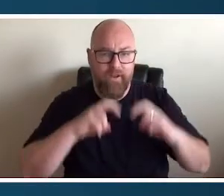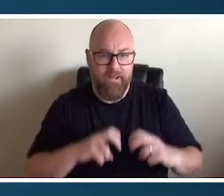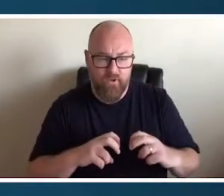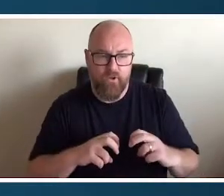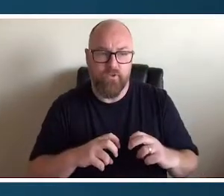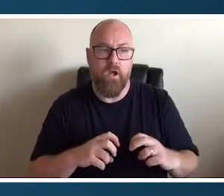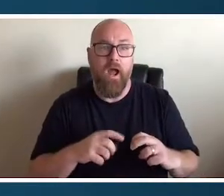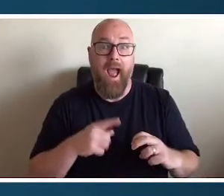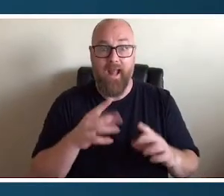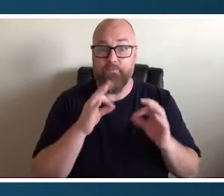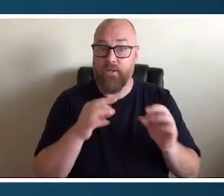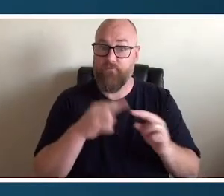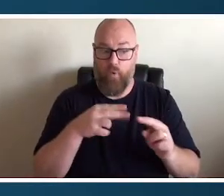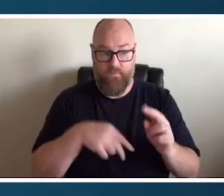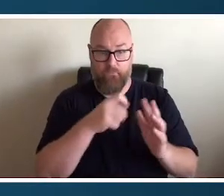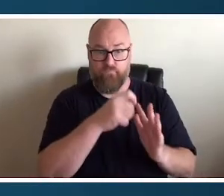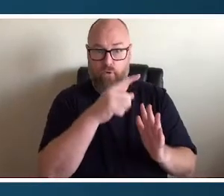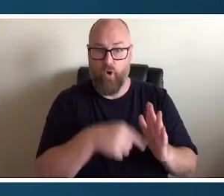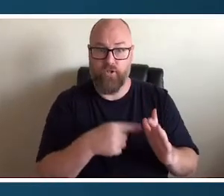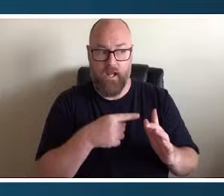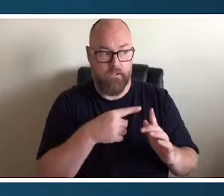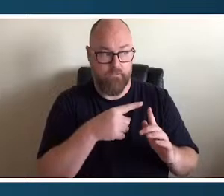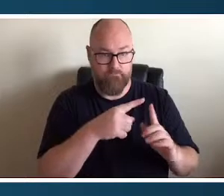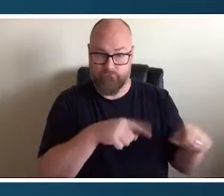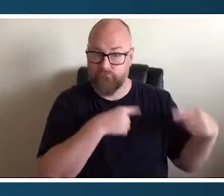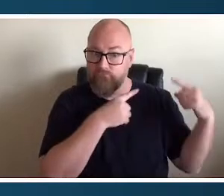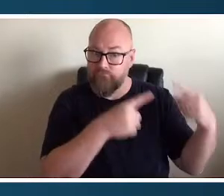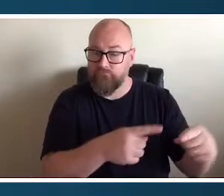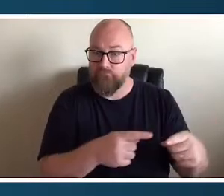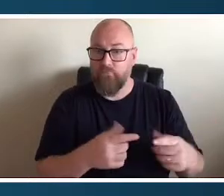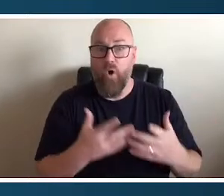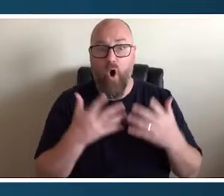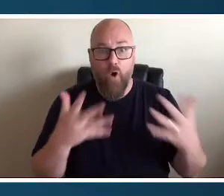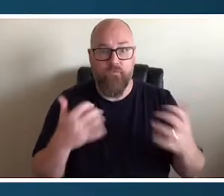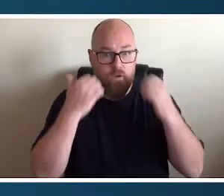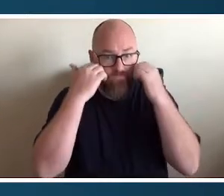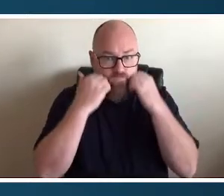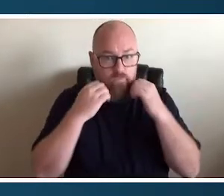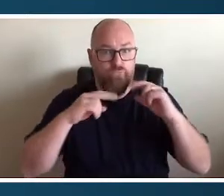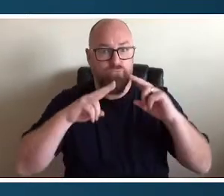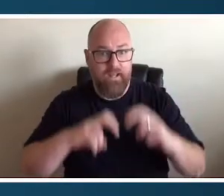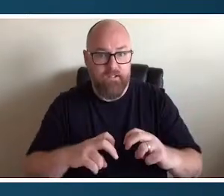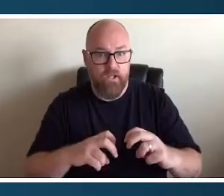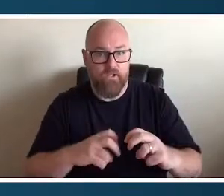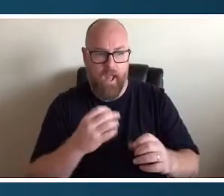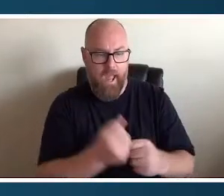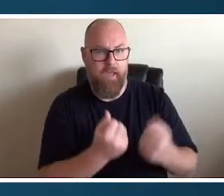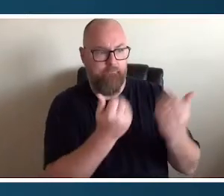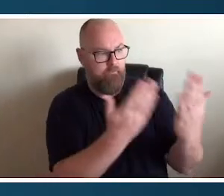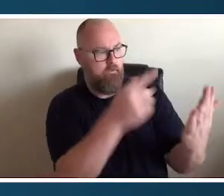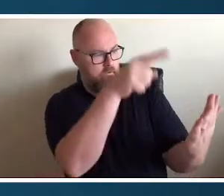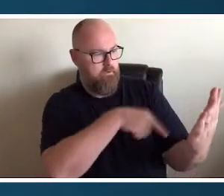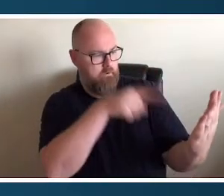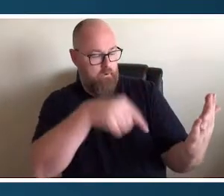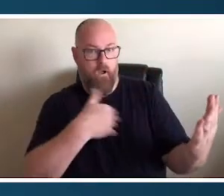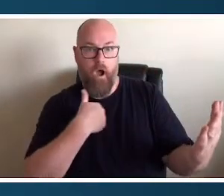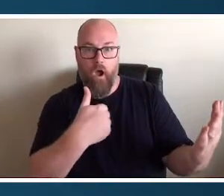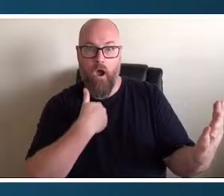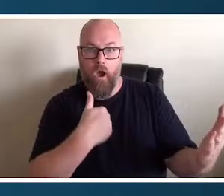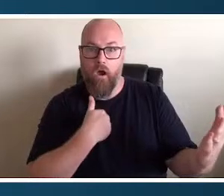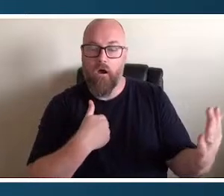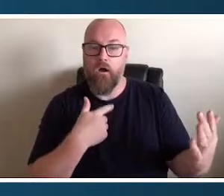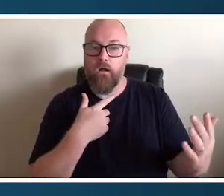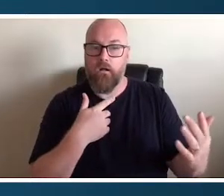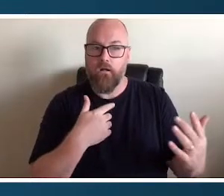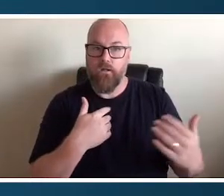that, you know, often empirical research generates information that surprises us and responses that surprises us, which is why it's so